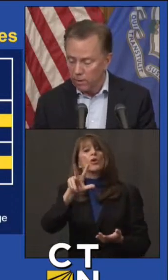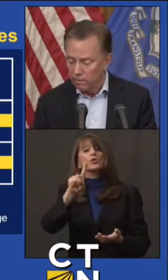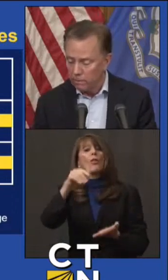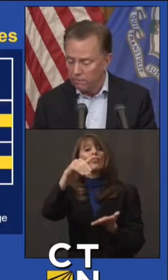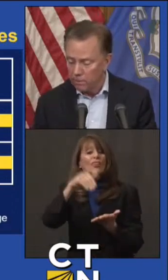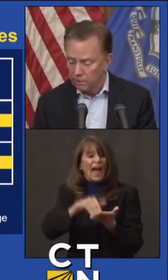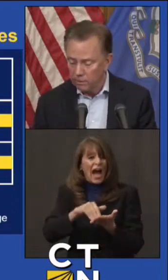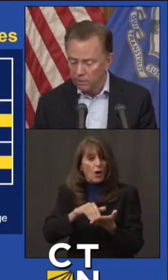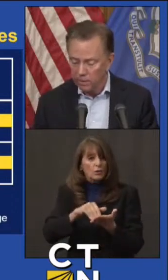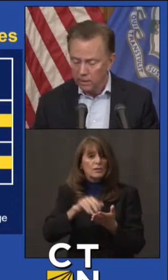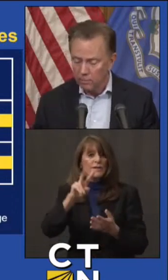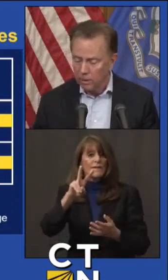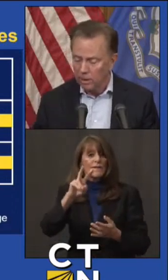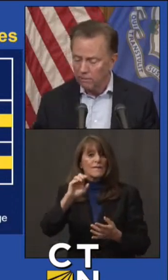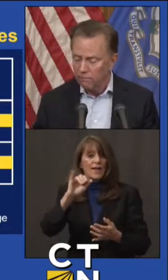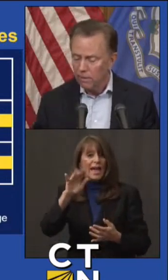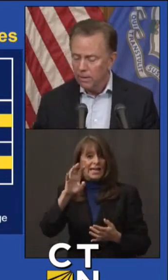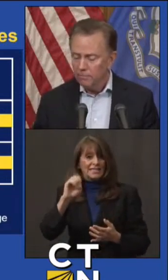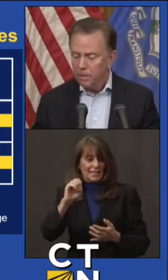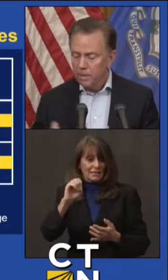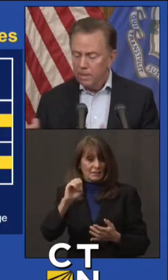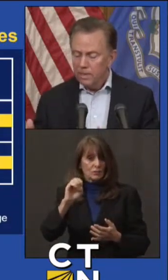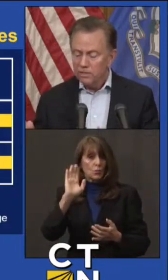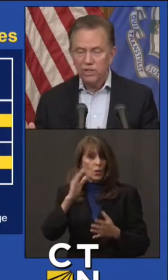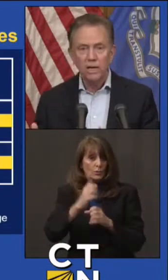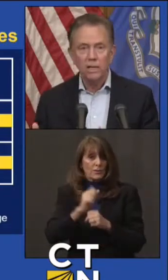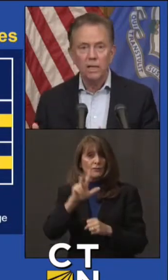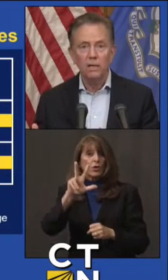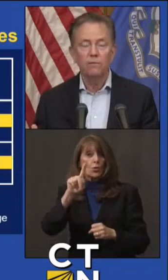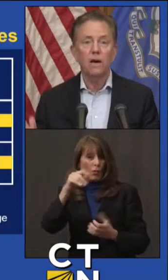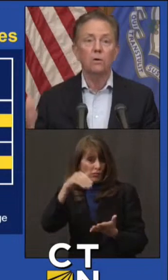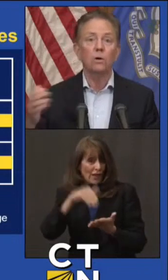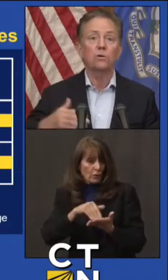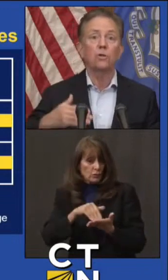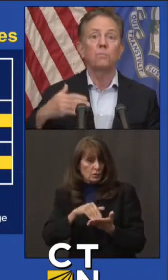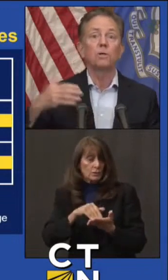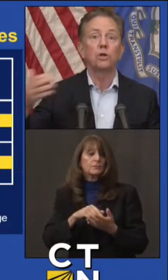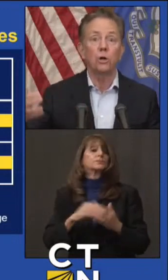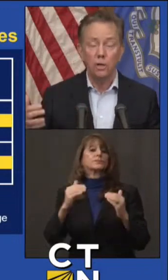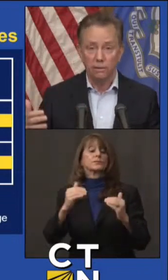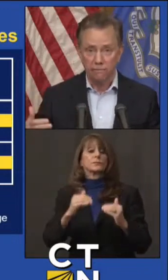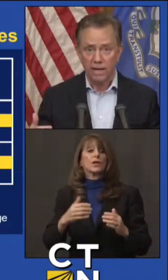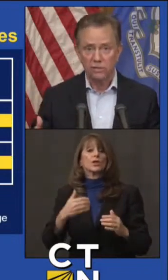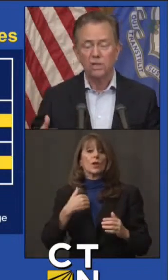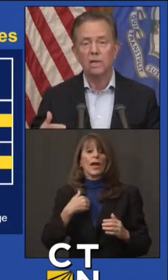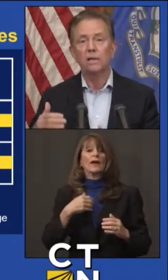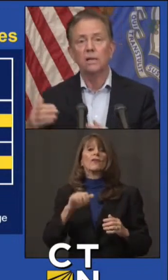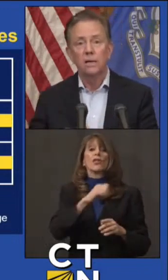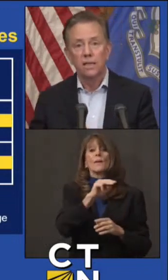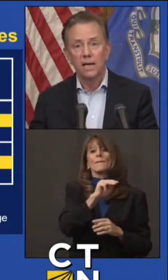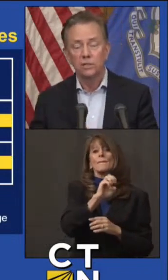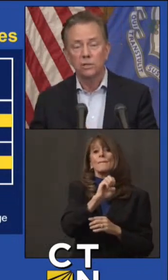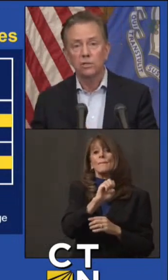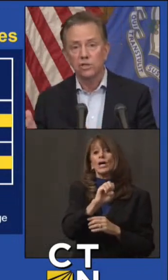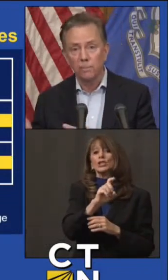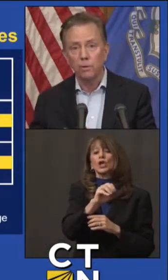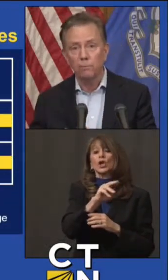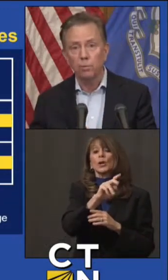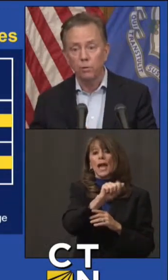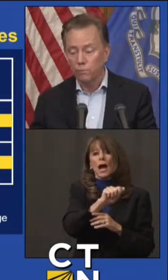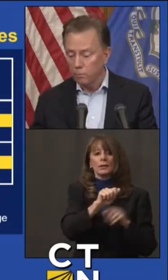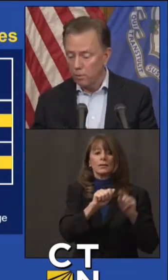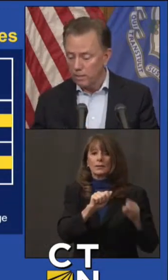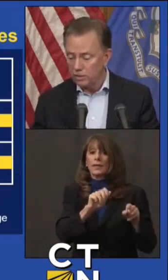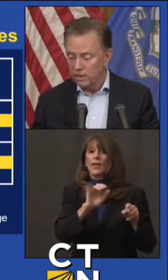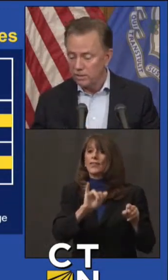what we have been led to believe. Secondly, you've got also the Moderna vaccine. That's on a separate